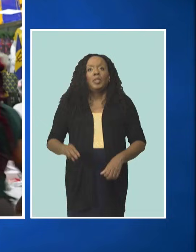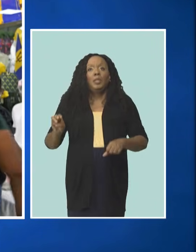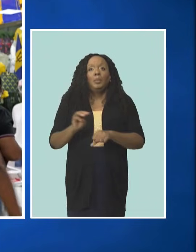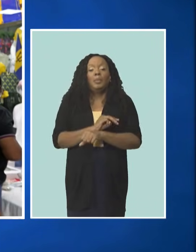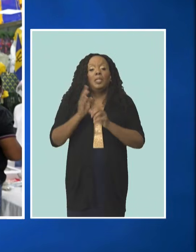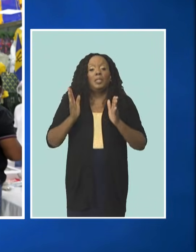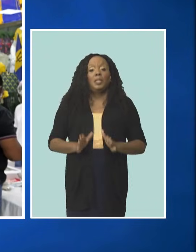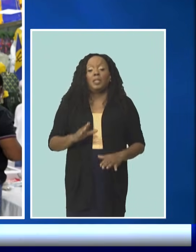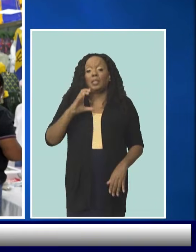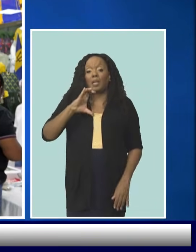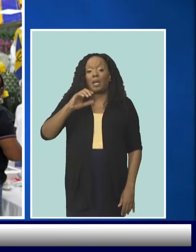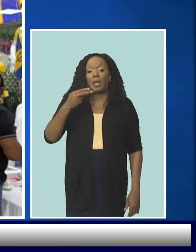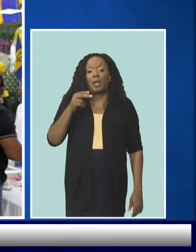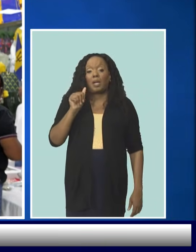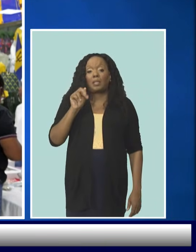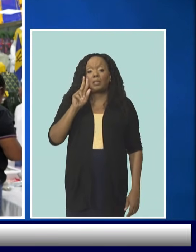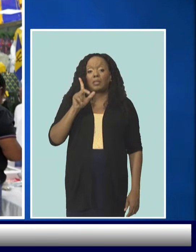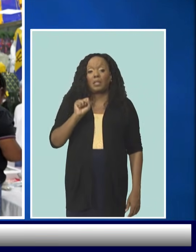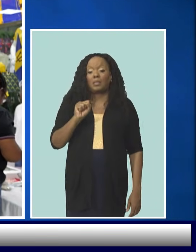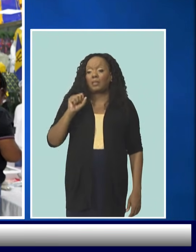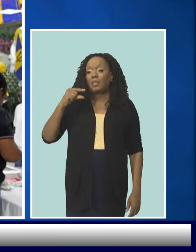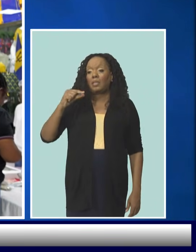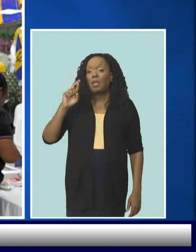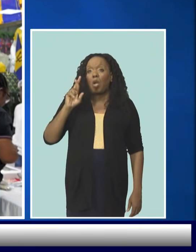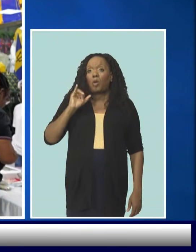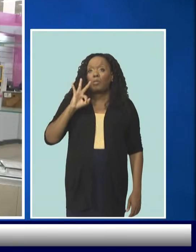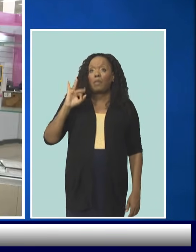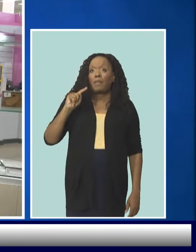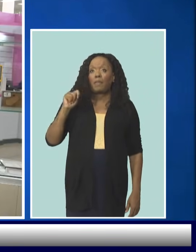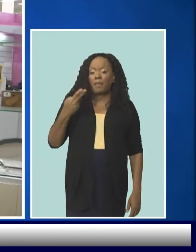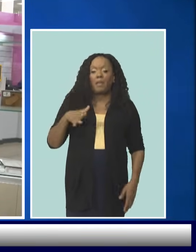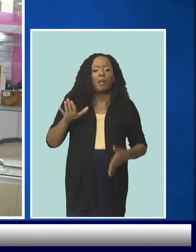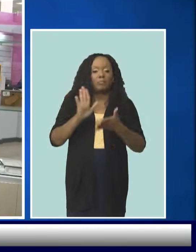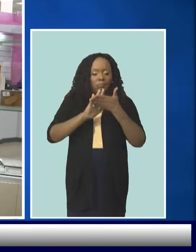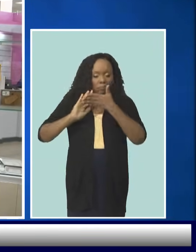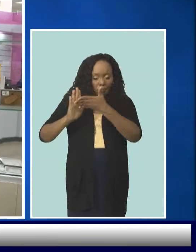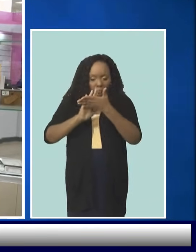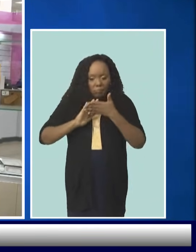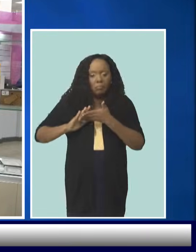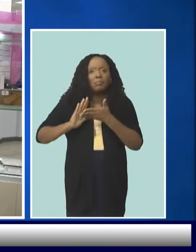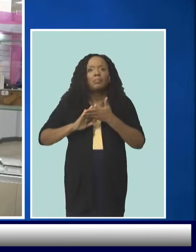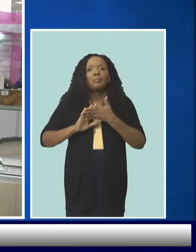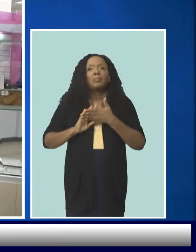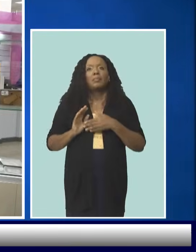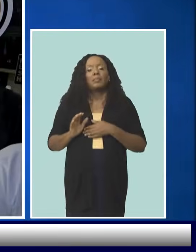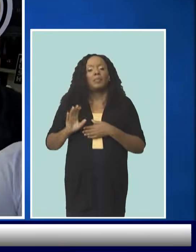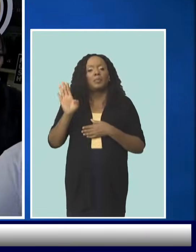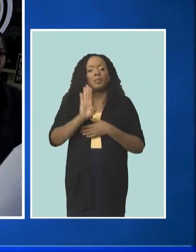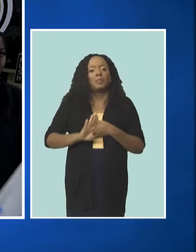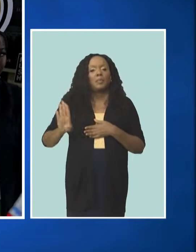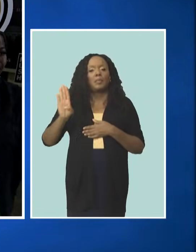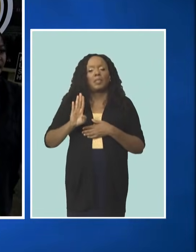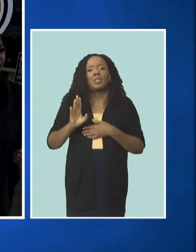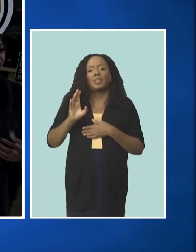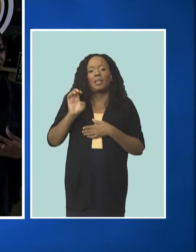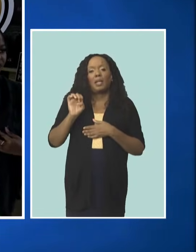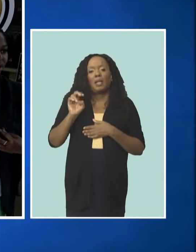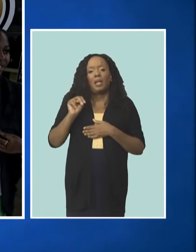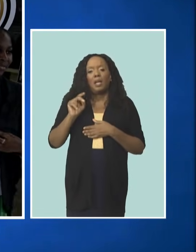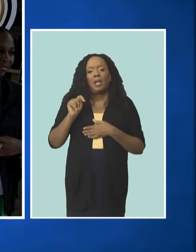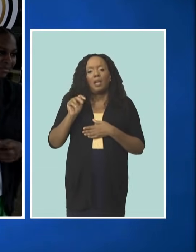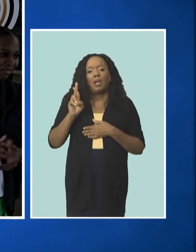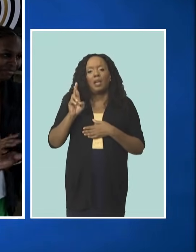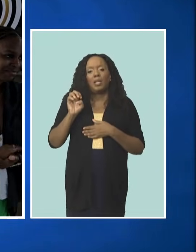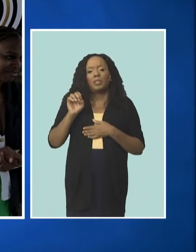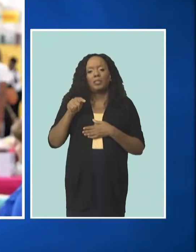Youth, Sports and Community Empowerment Charles Griffith has commended the Barbados Entrepreneurship Foundation for encouraging children